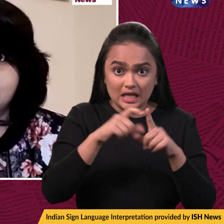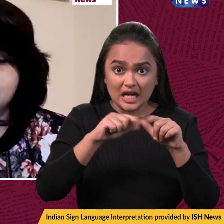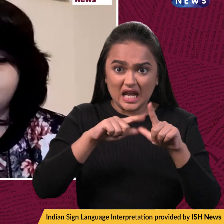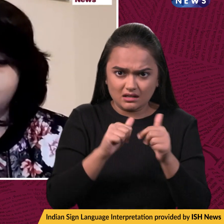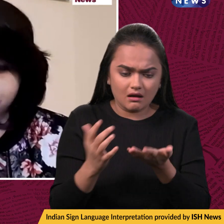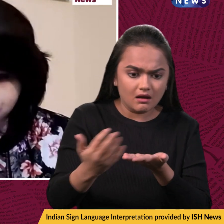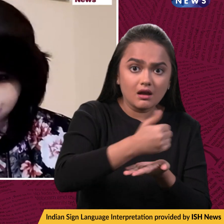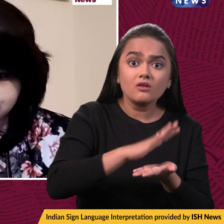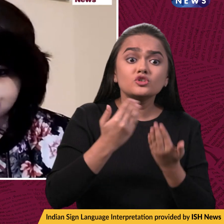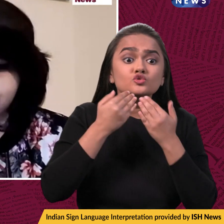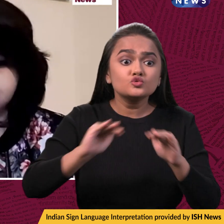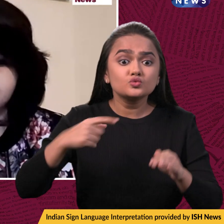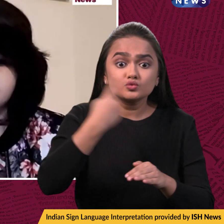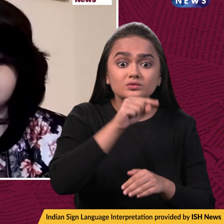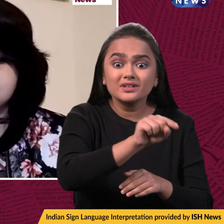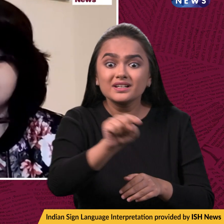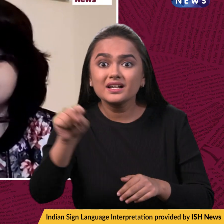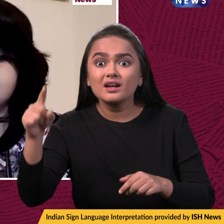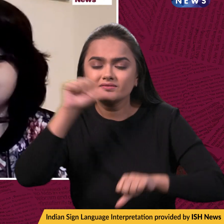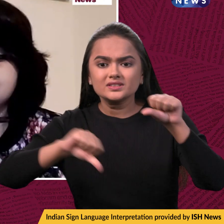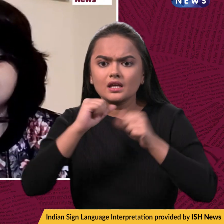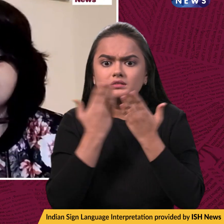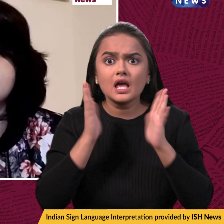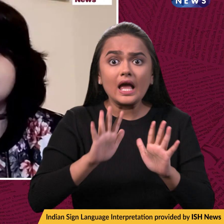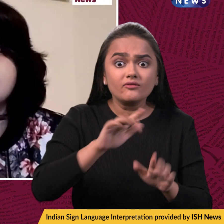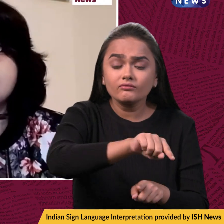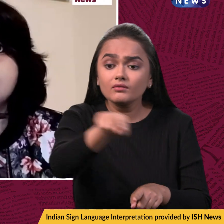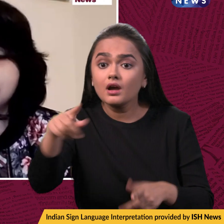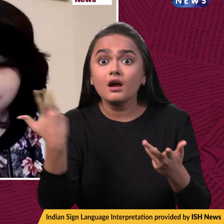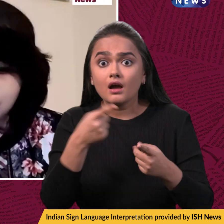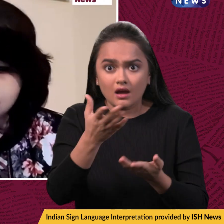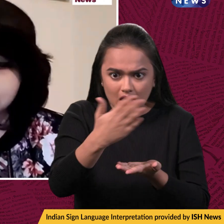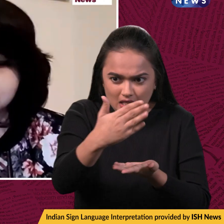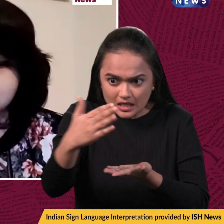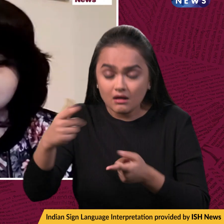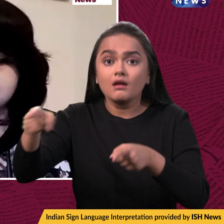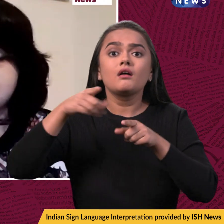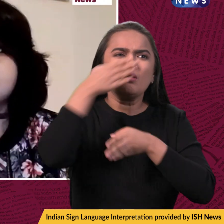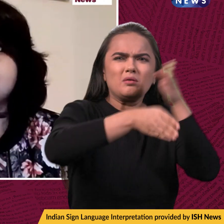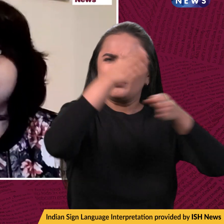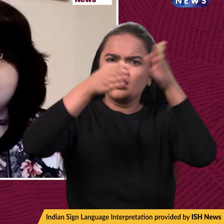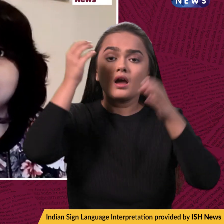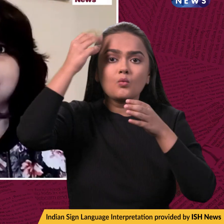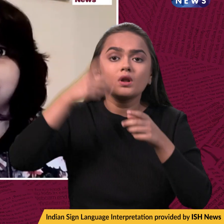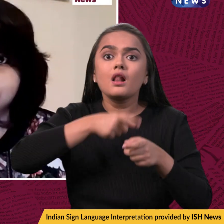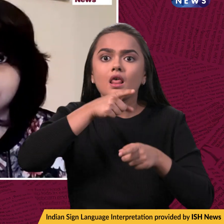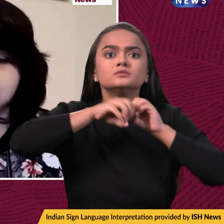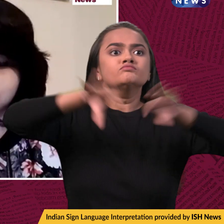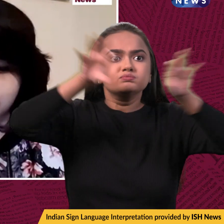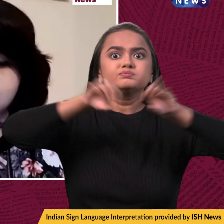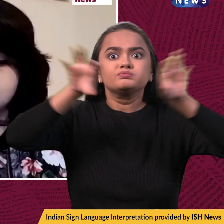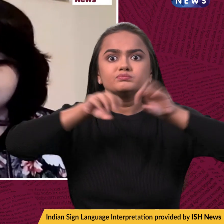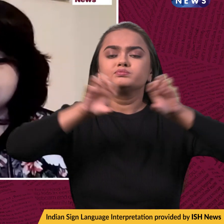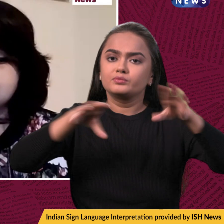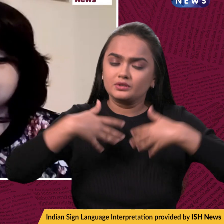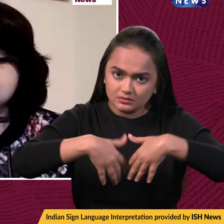data bank of the students of the Veterinary Science College, besides holding an awareness class as part of preventive measures as